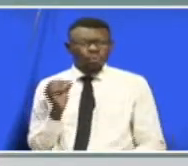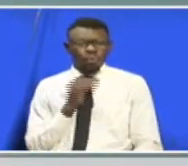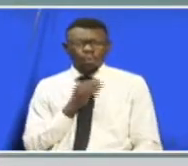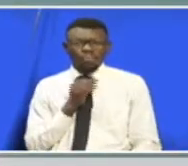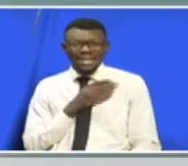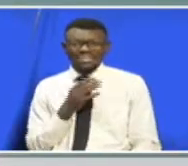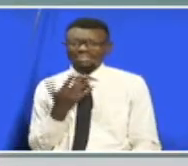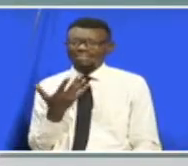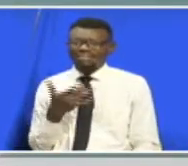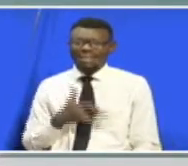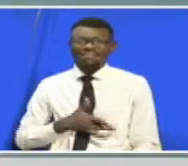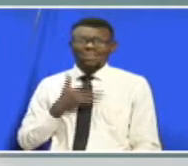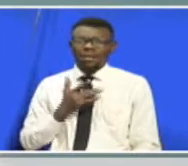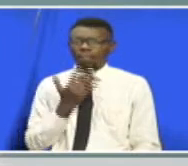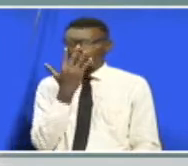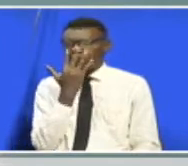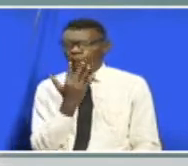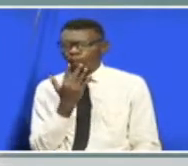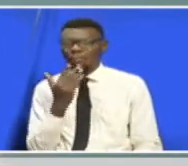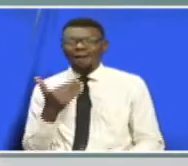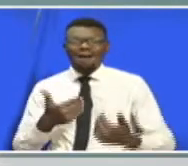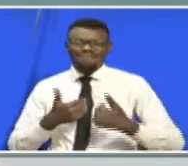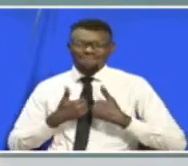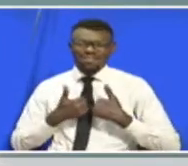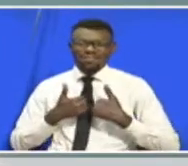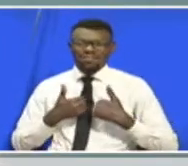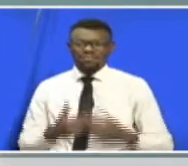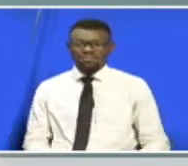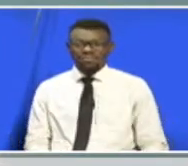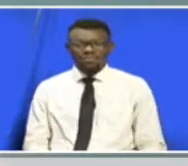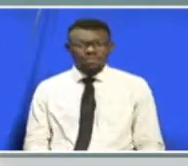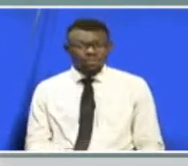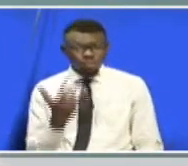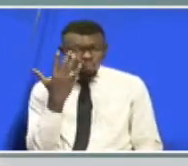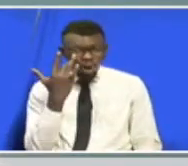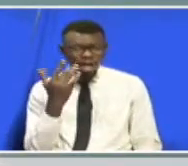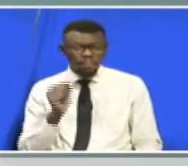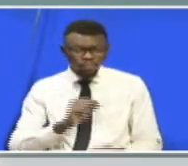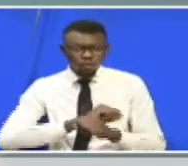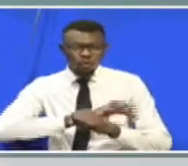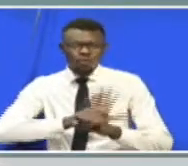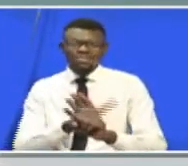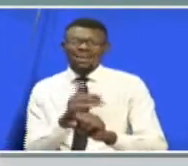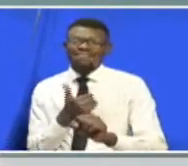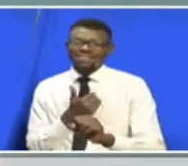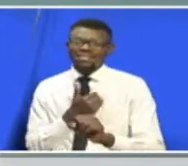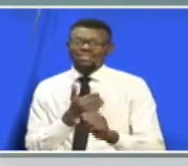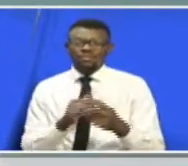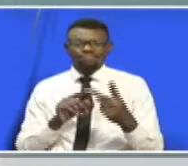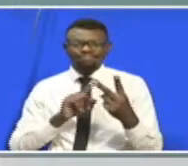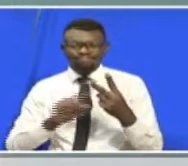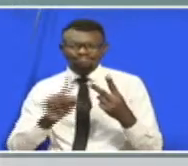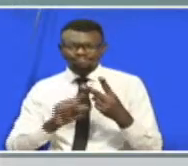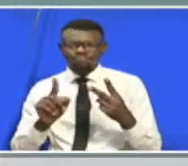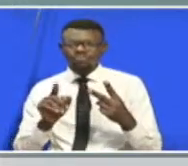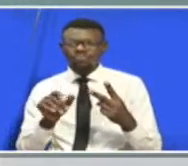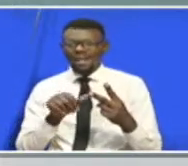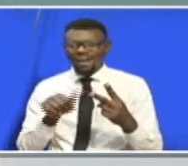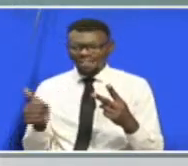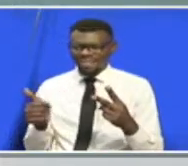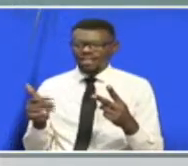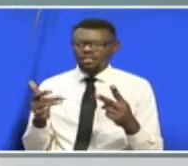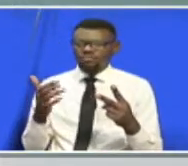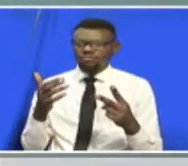flu-like symptoms, number one, partly it could be because of COVID, and number two, it may also be remember that